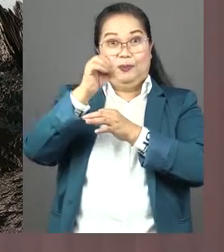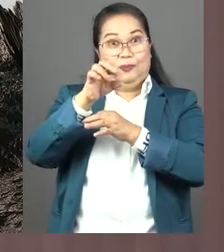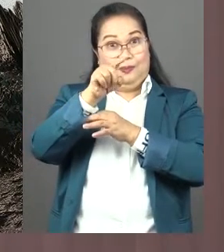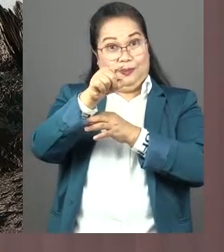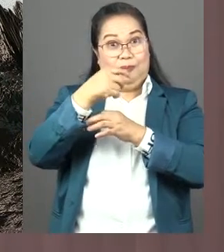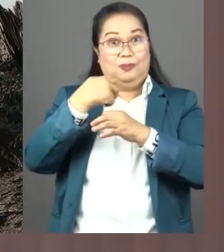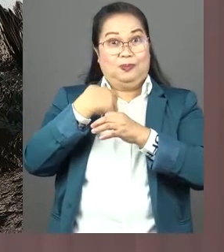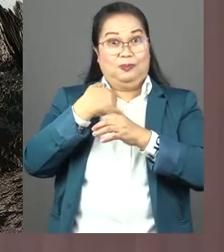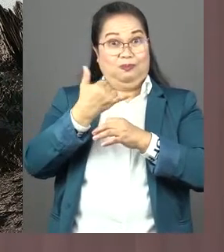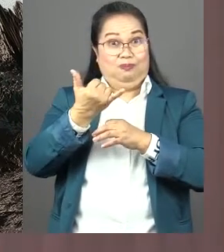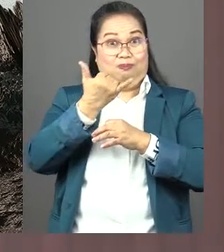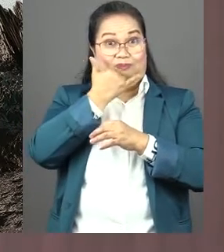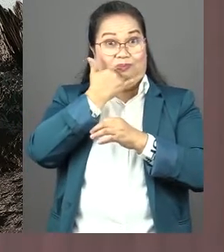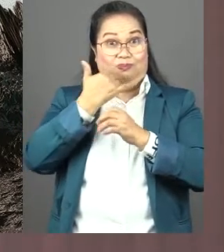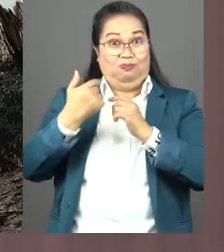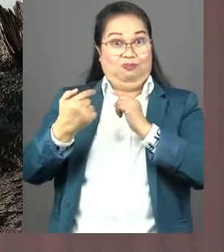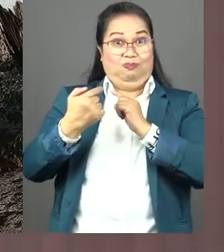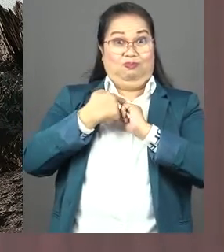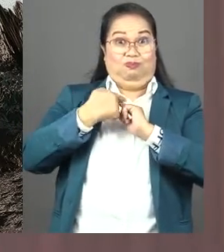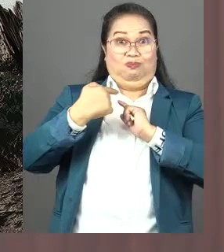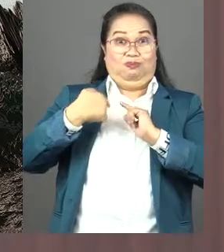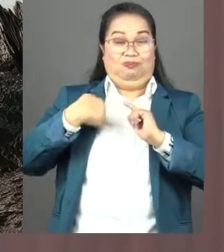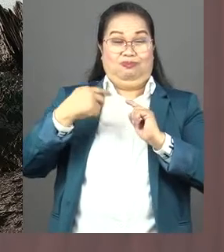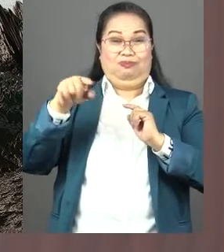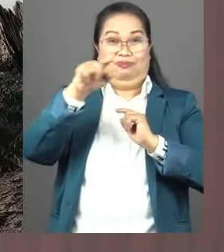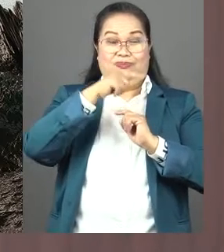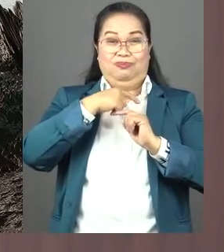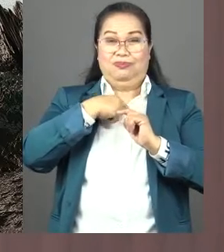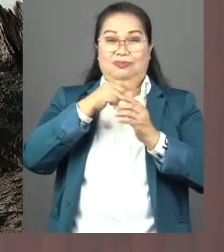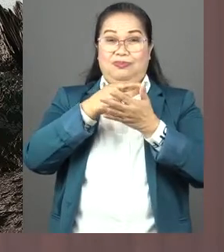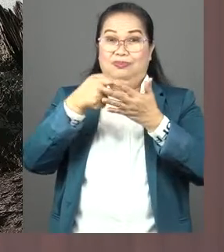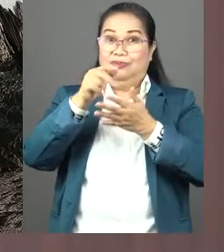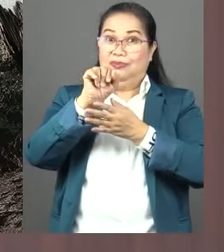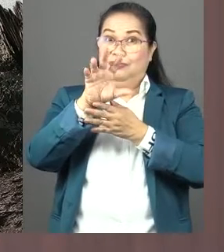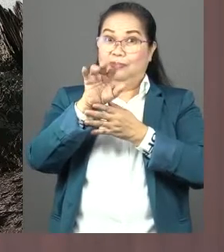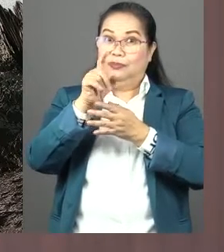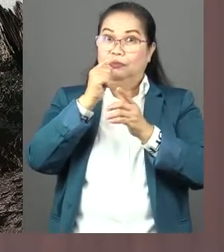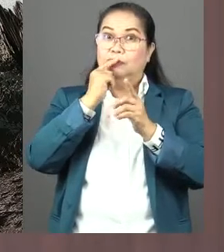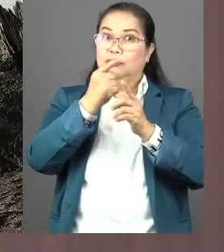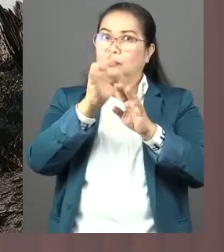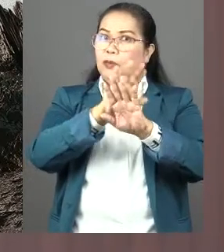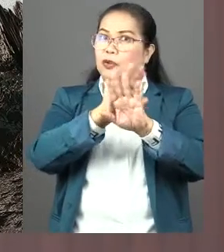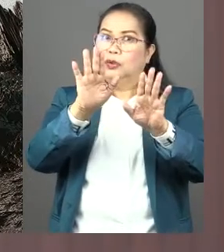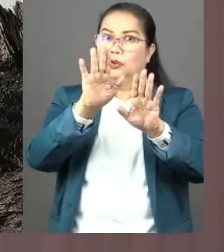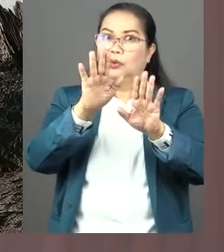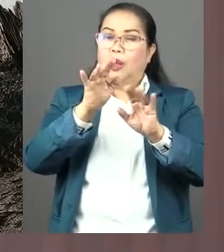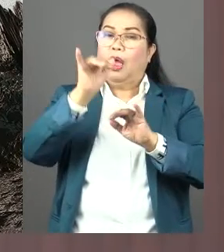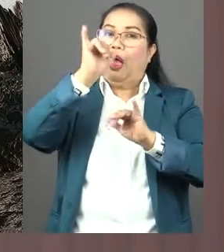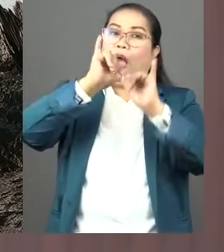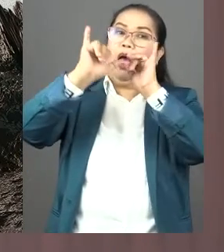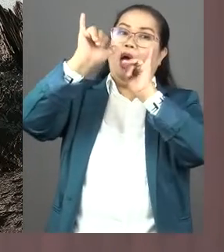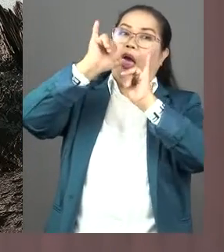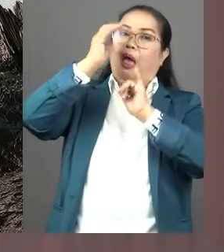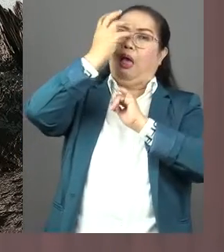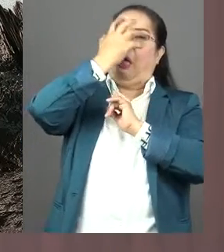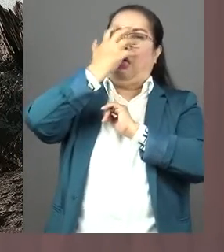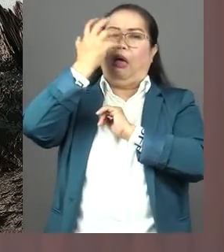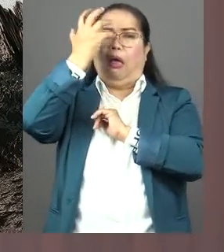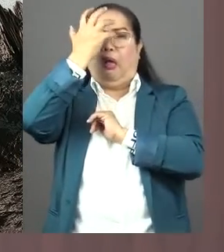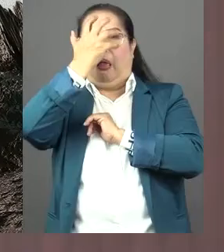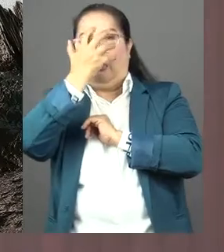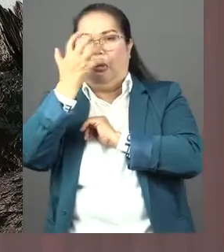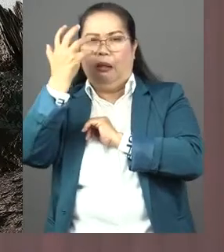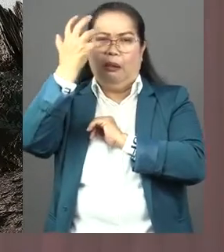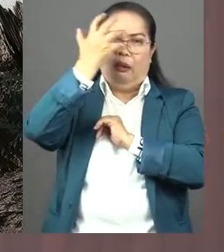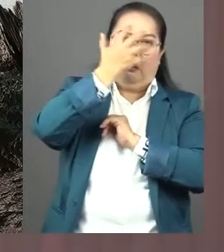driven by the wrong one. Let's look at verse 18, friend. Look at what it says. And do not get drunk with wine. The word drunk